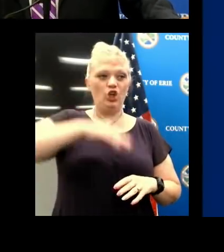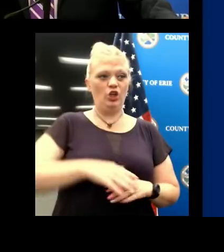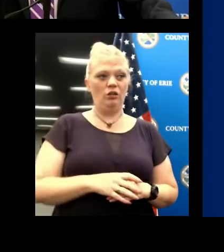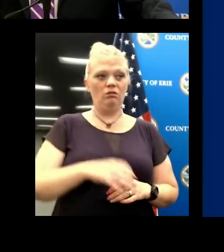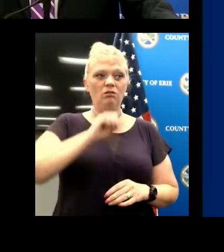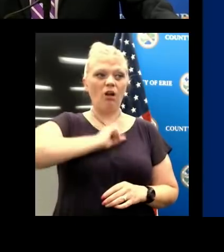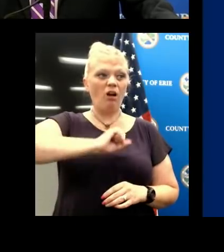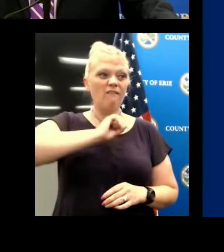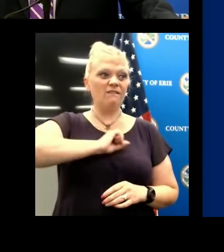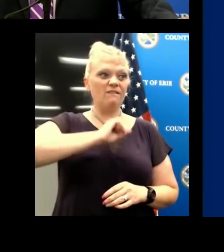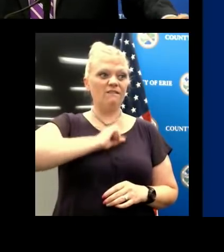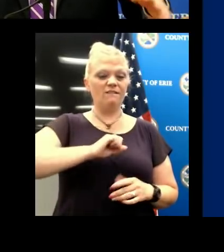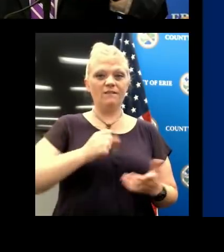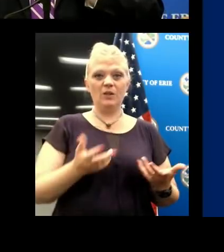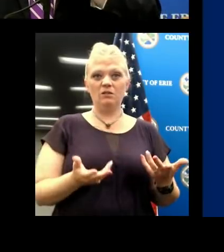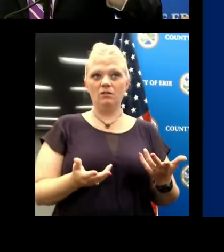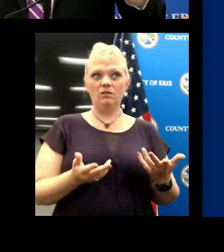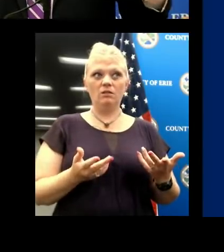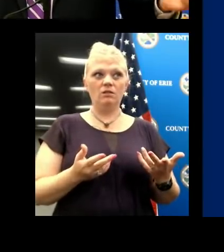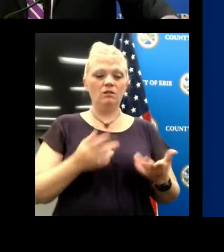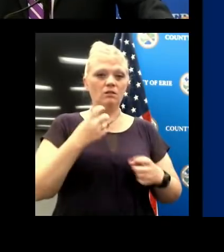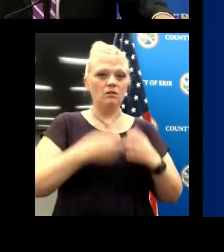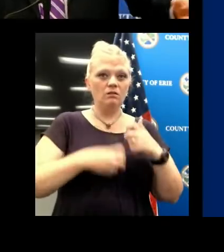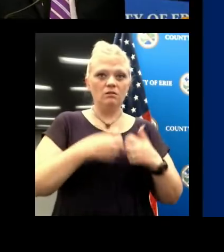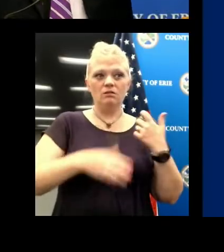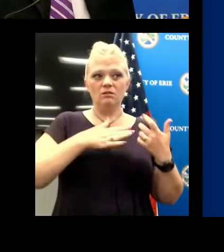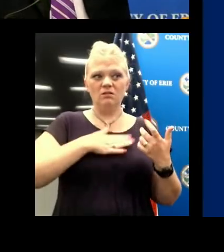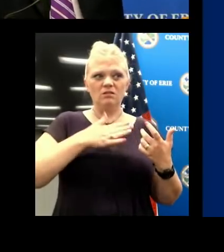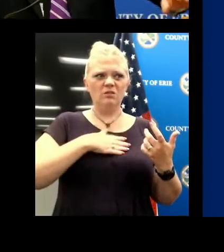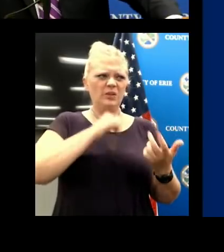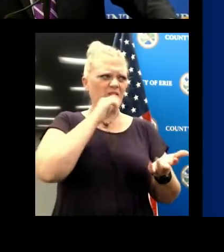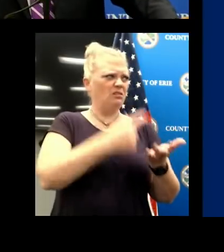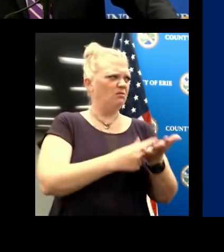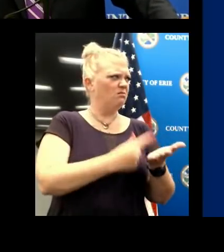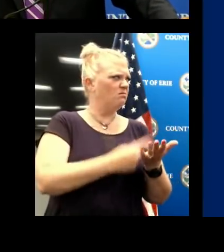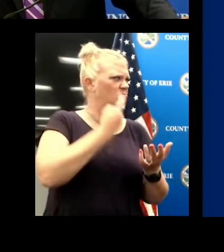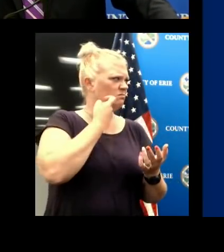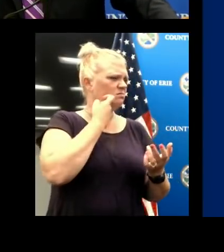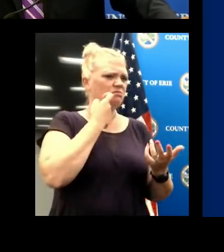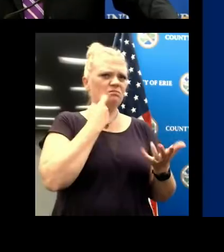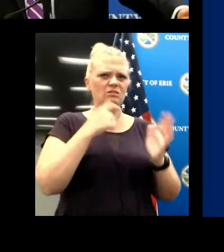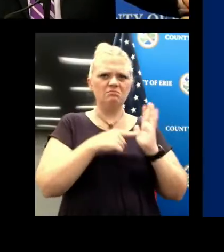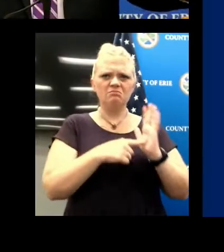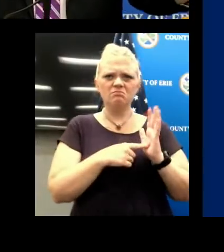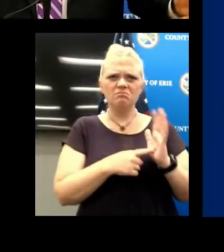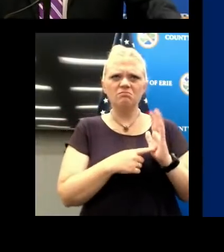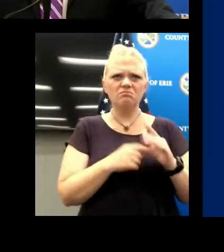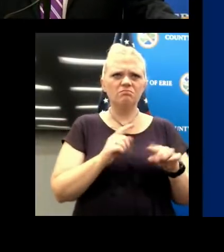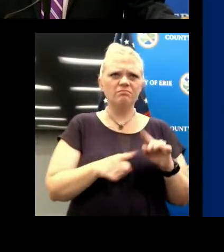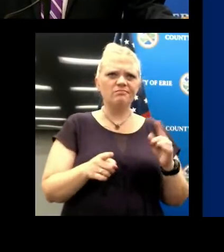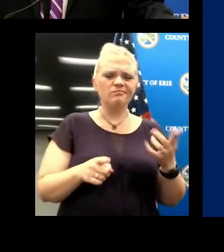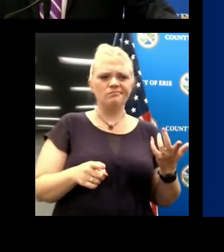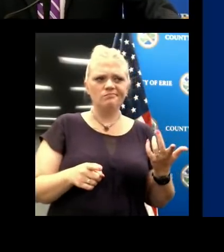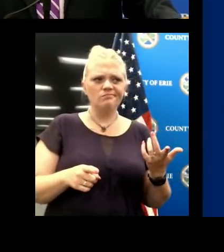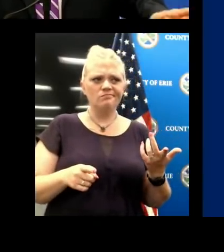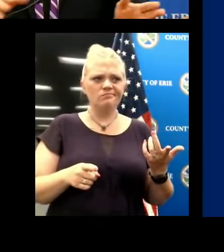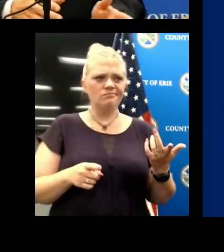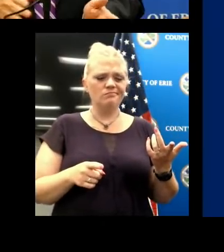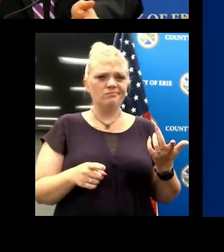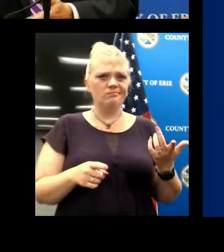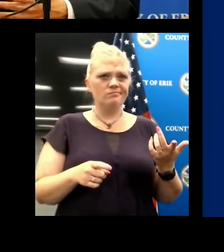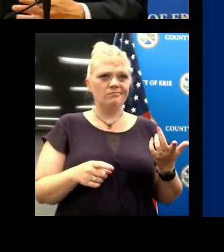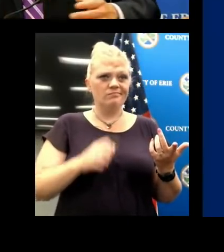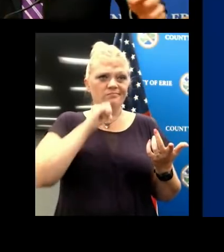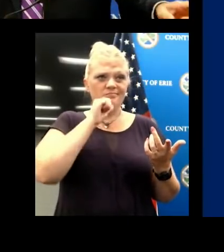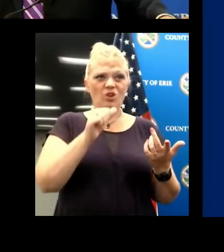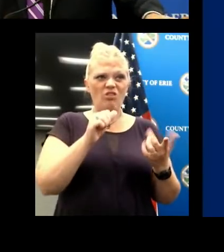the cough that can exist, the trouble breathing. We haven't really talked about it recently, about what the symptoms are, but they don't seem that